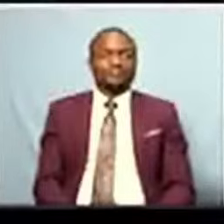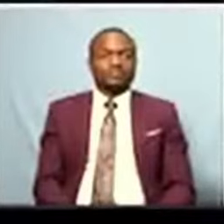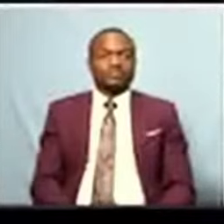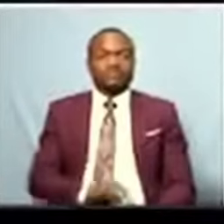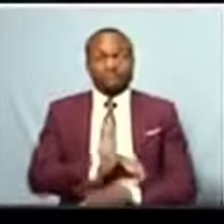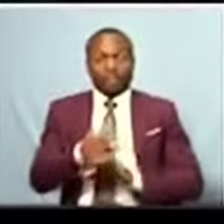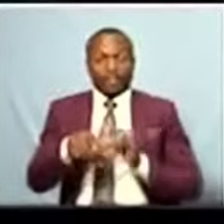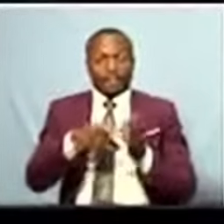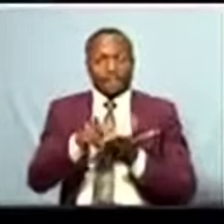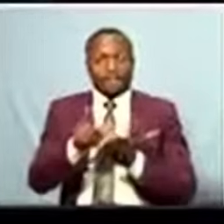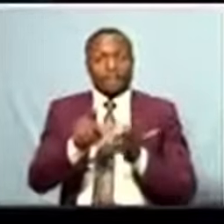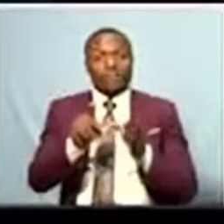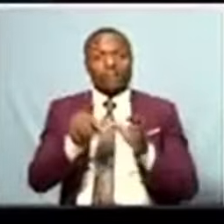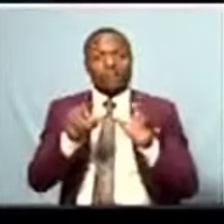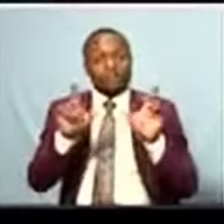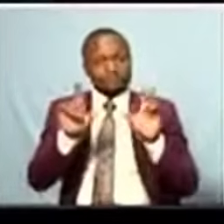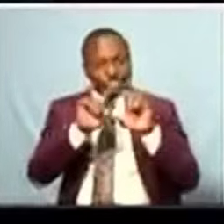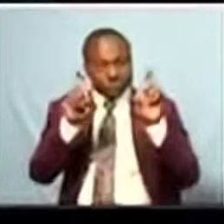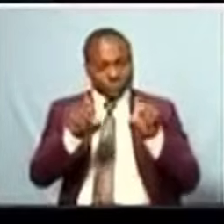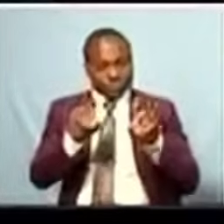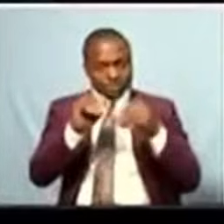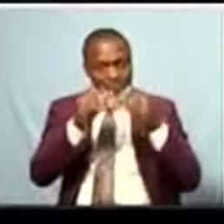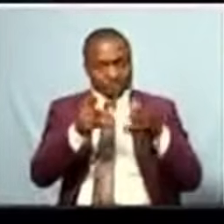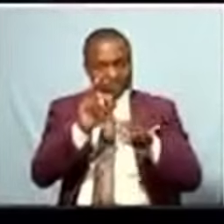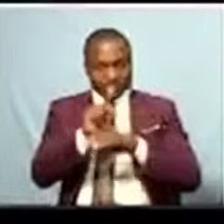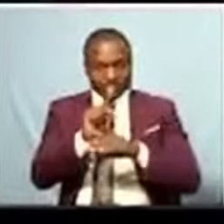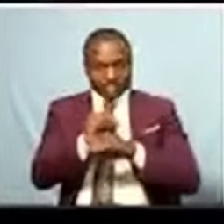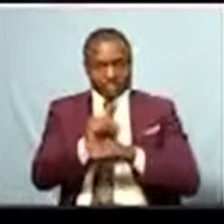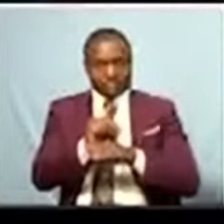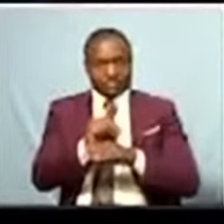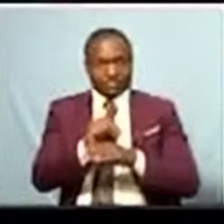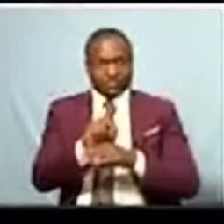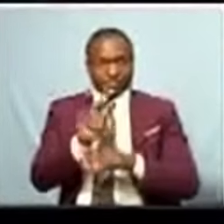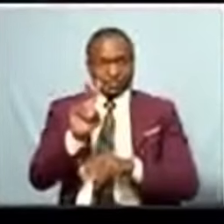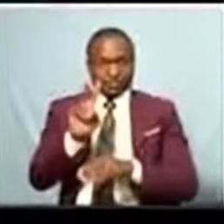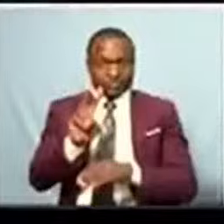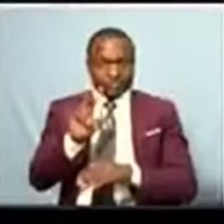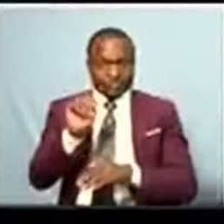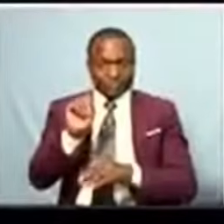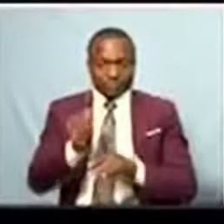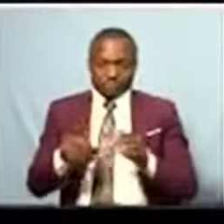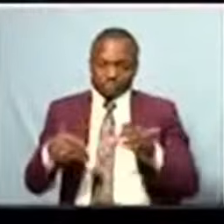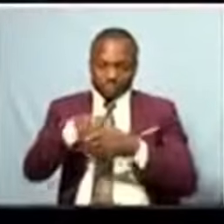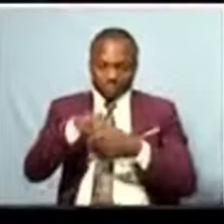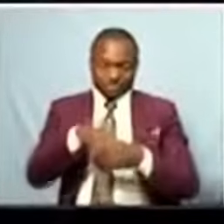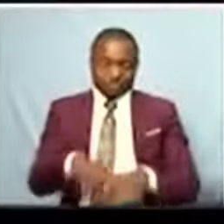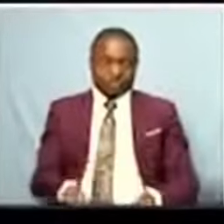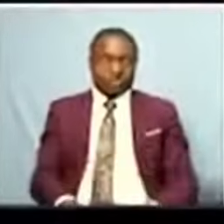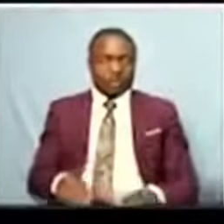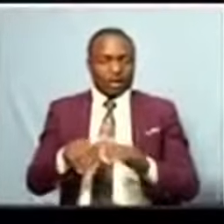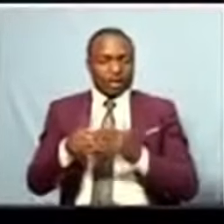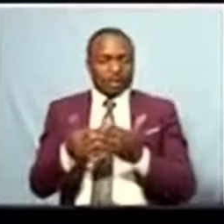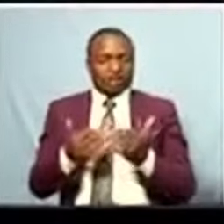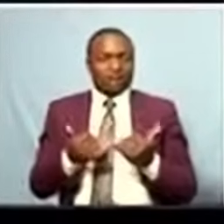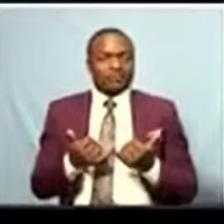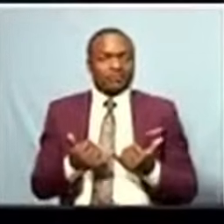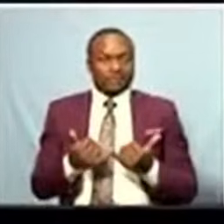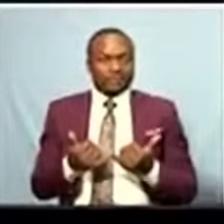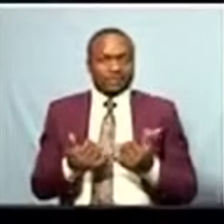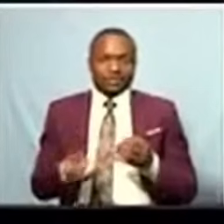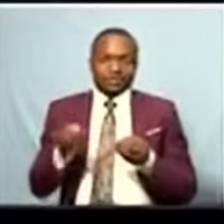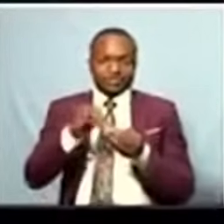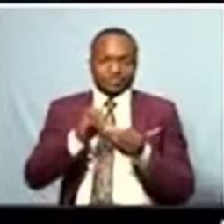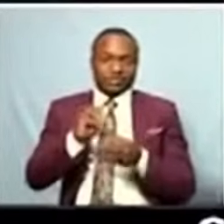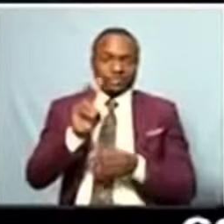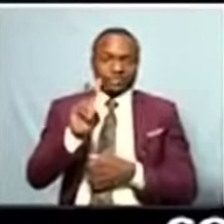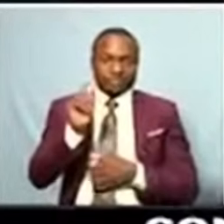the payment certificates issued on the projects have held the status of VAT exclusiveness. So how now do we add the